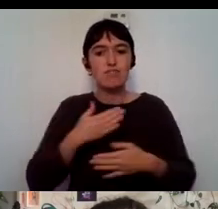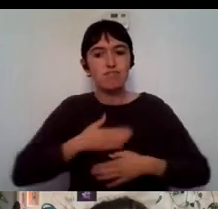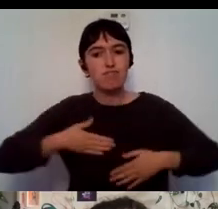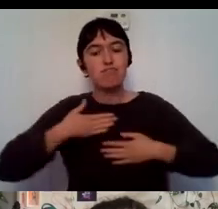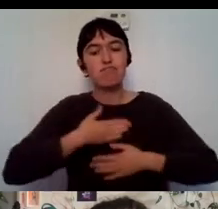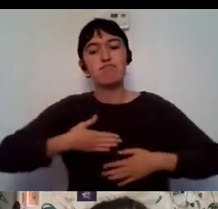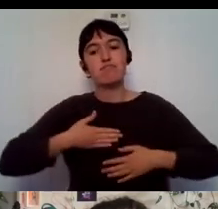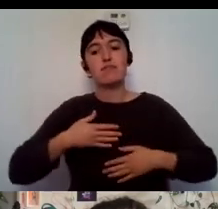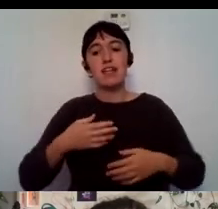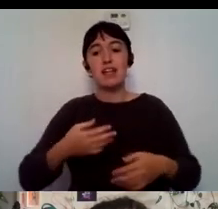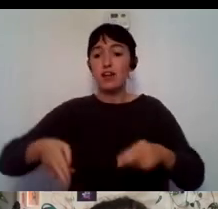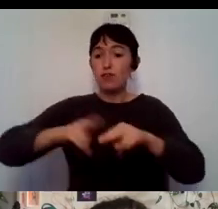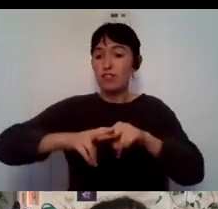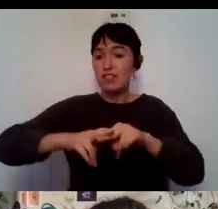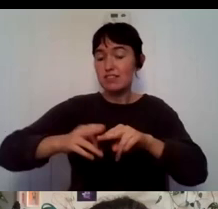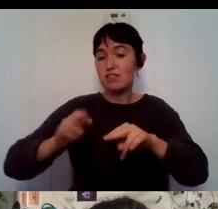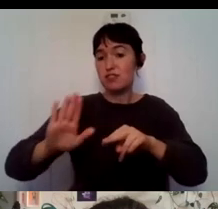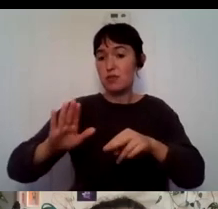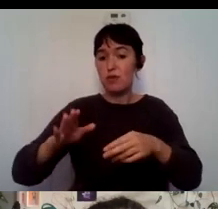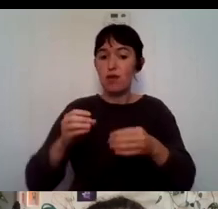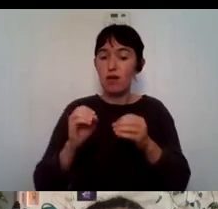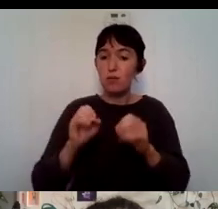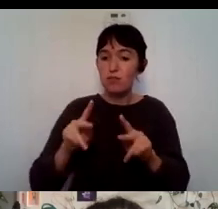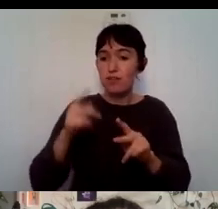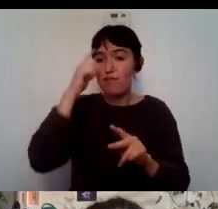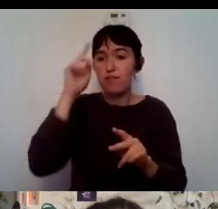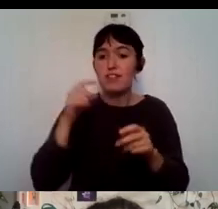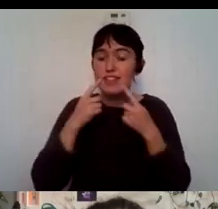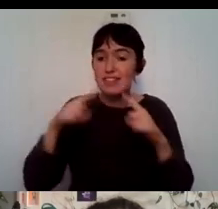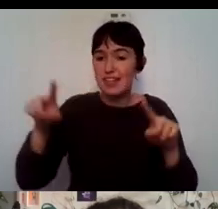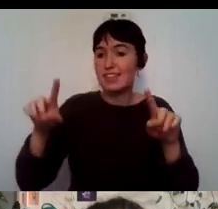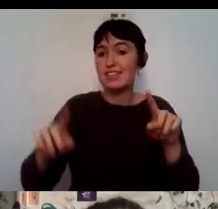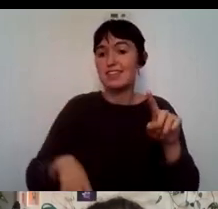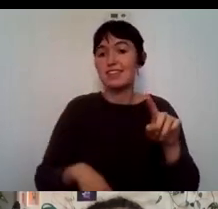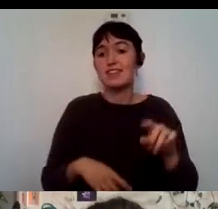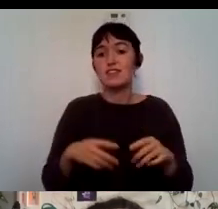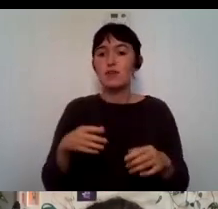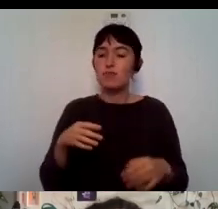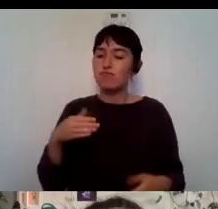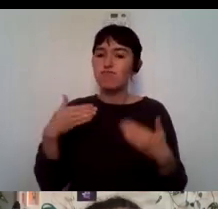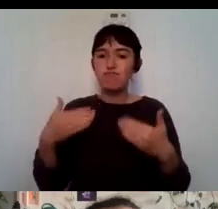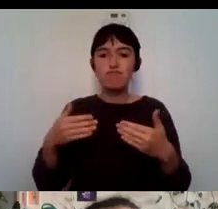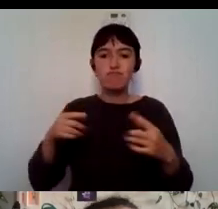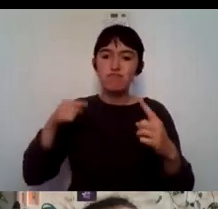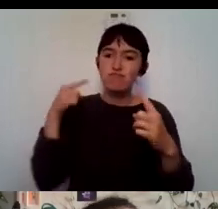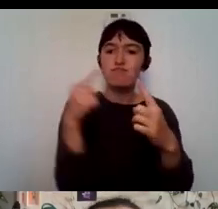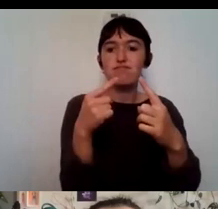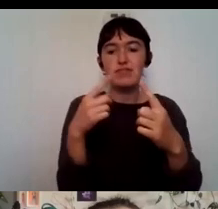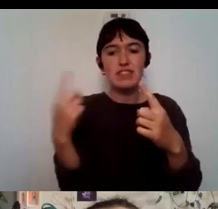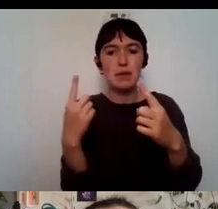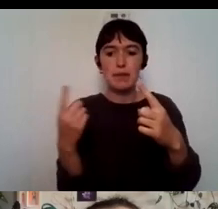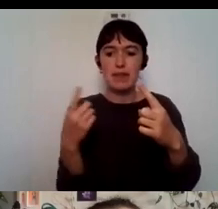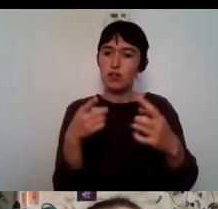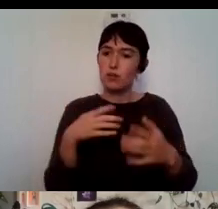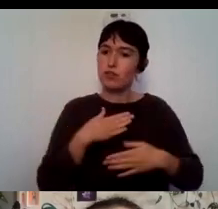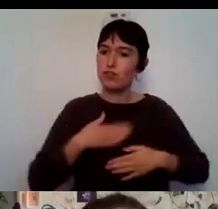success. You're already invested in the thing that you find interesting, so pursue that goal. That's right. Somebody in the past